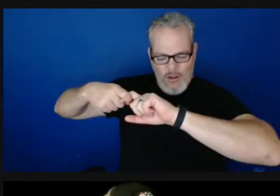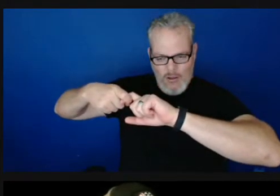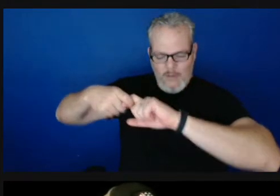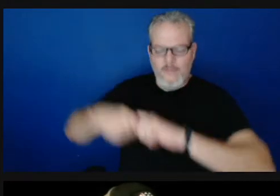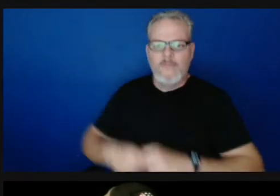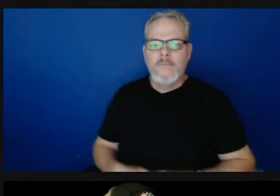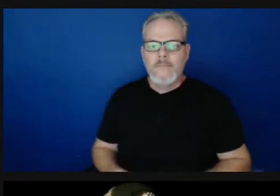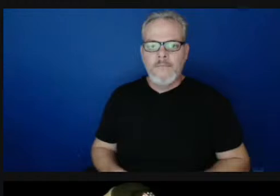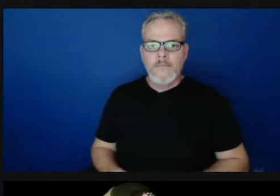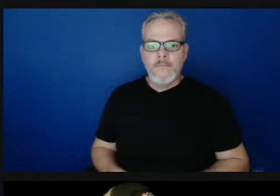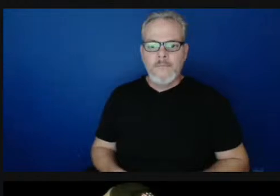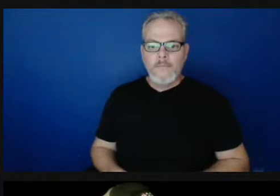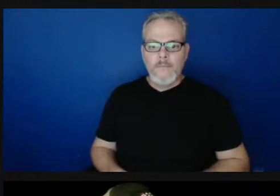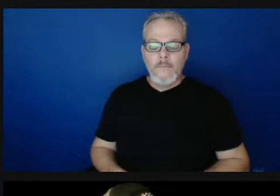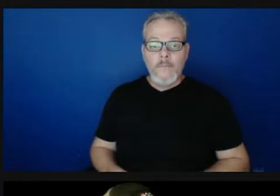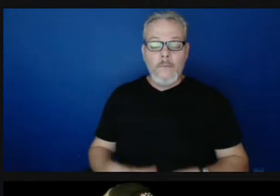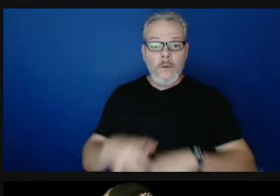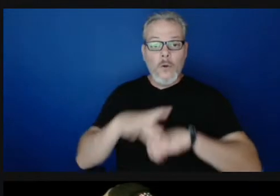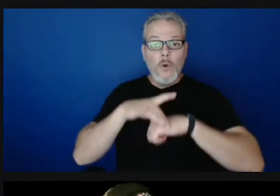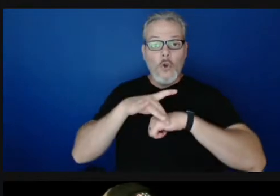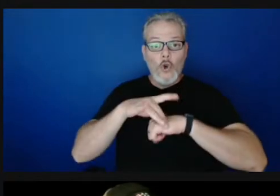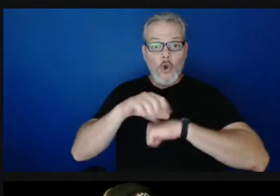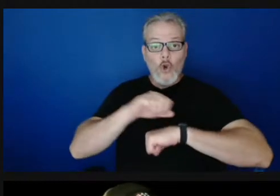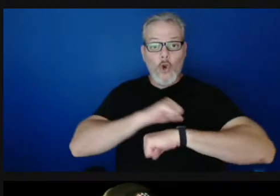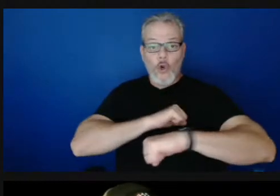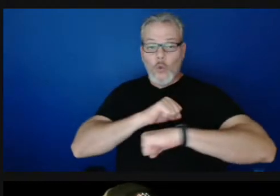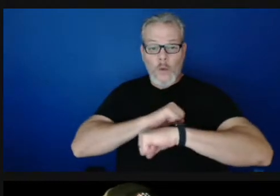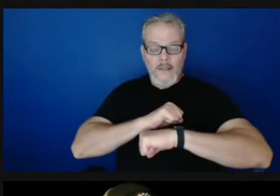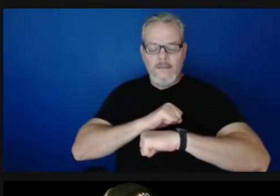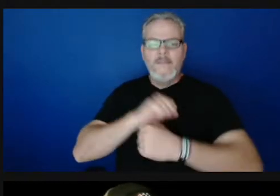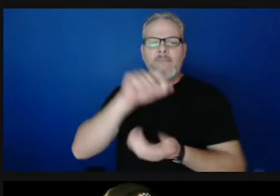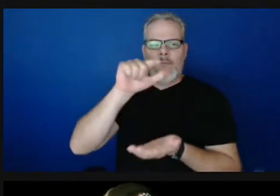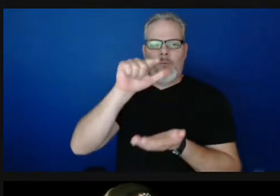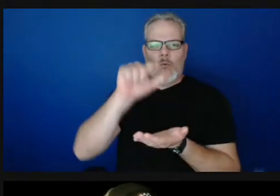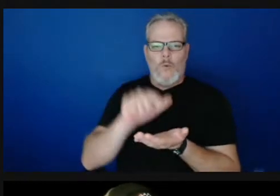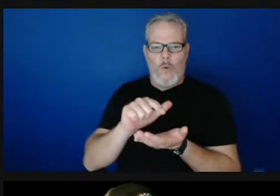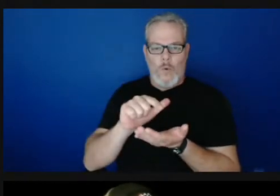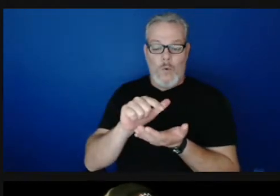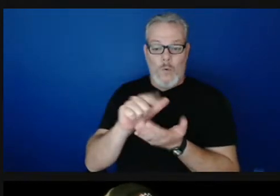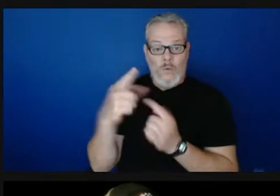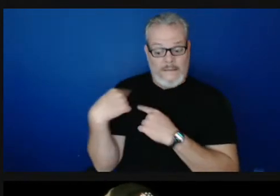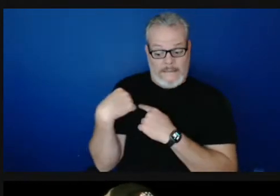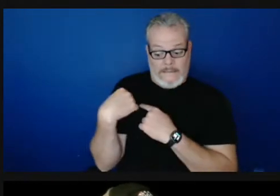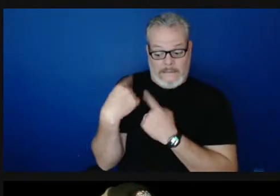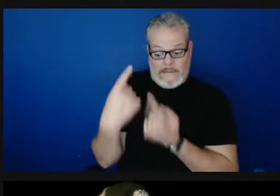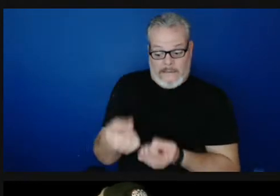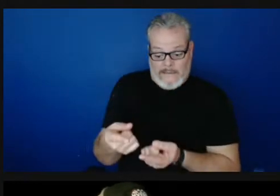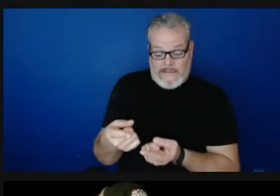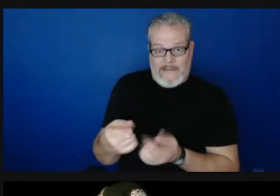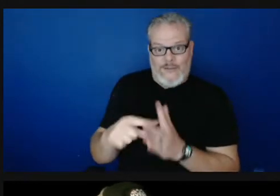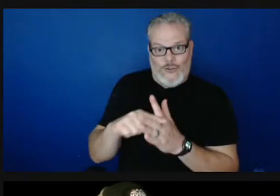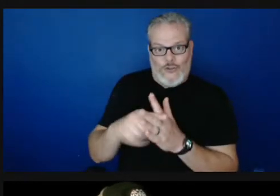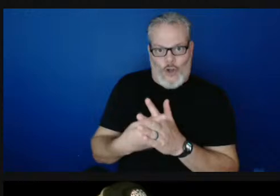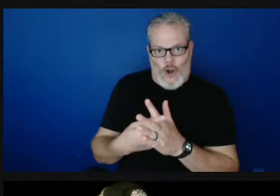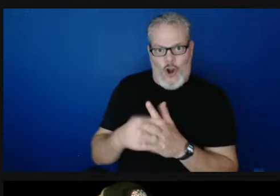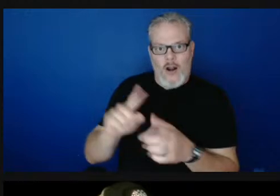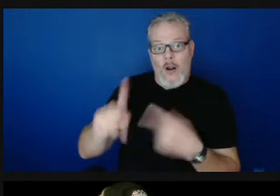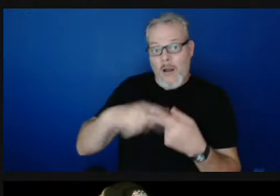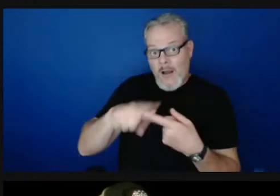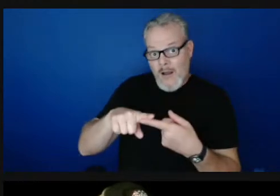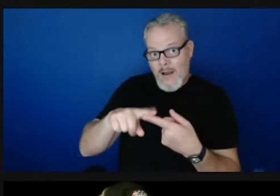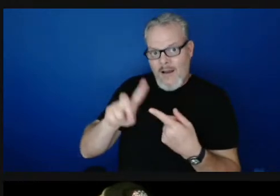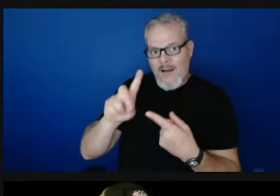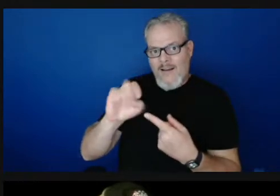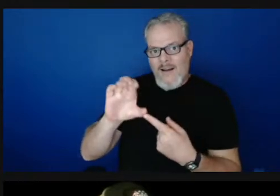monitoring. The earthquakes have been low ever since the eruption began on the 23rd, with some